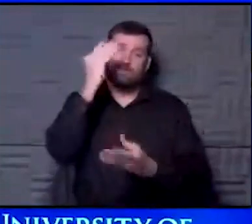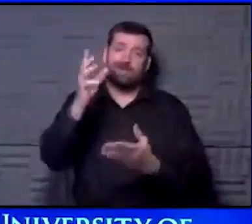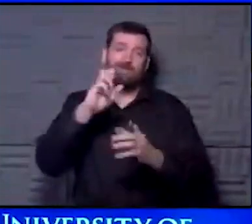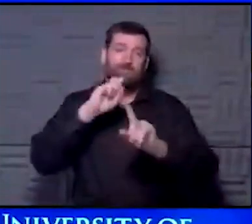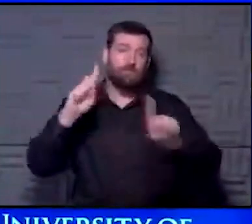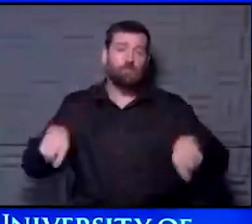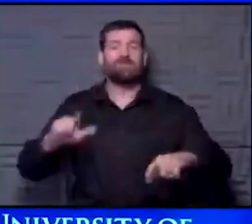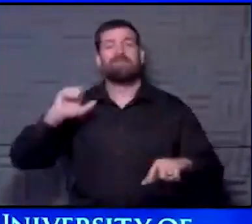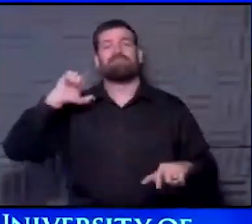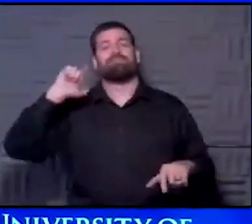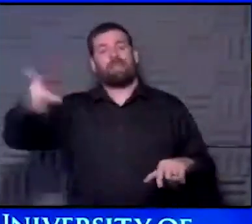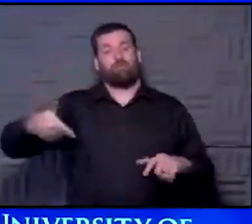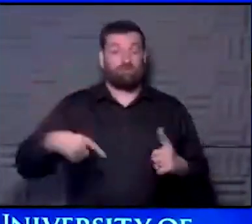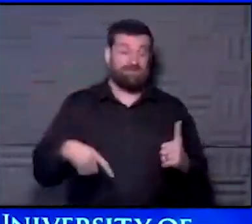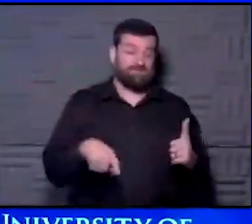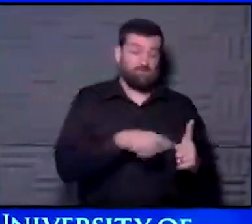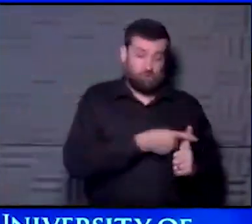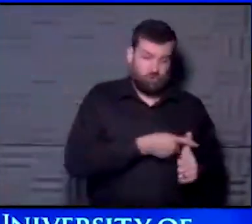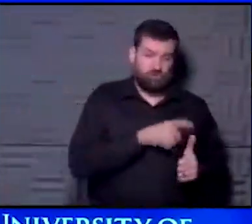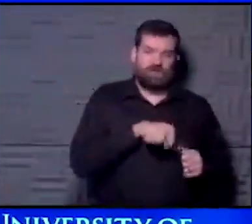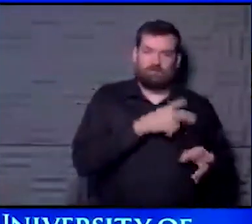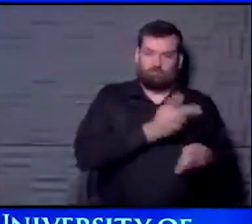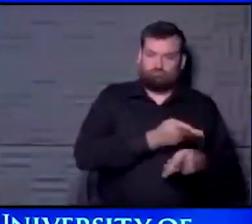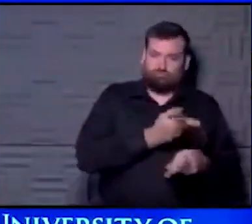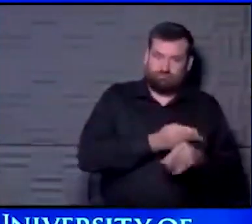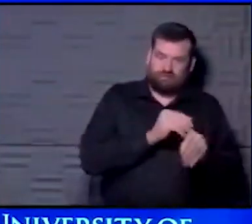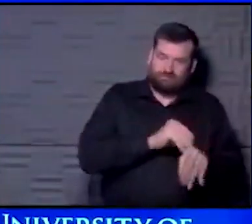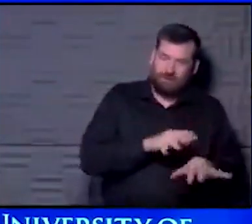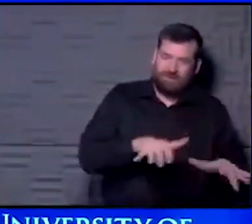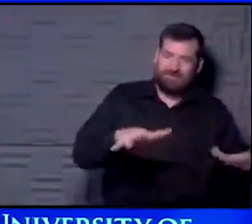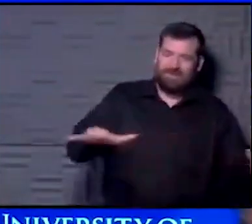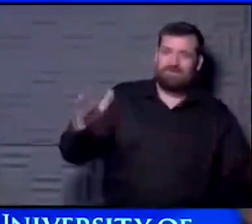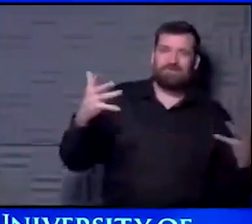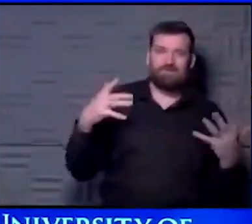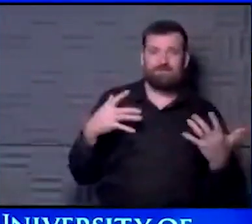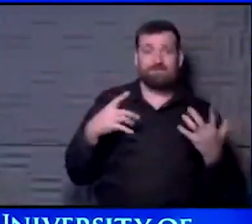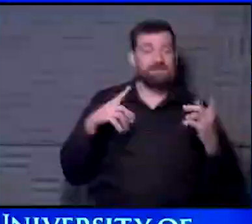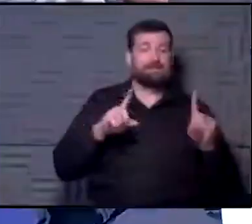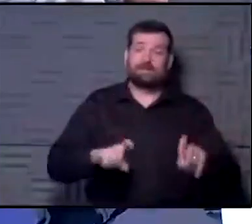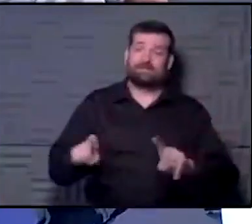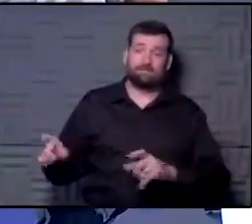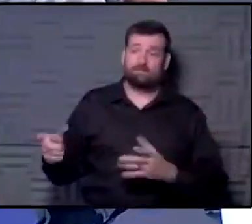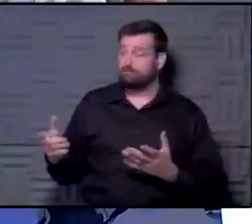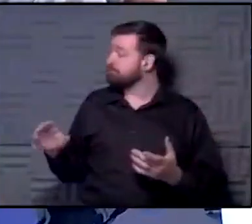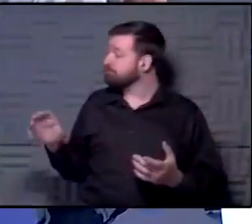the fact. The fact is, we've got to handle the spreaders, and the way you do that is you identify them. Thoughts,